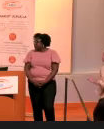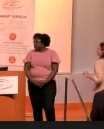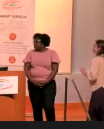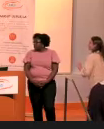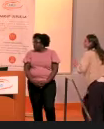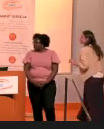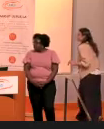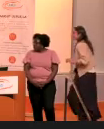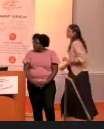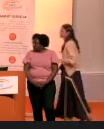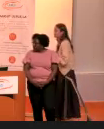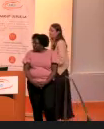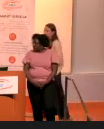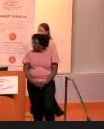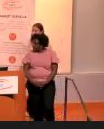Okay.